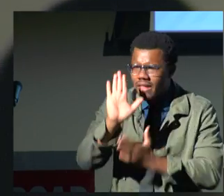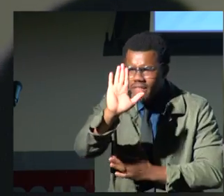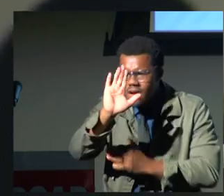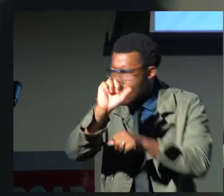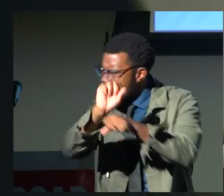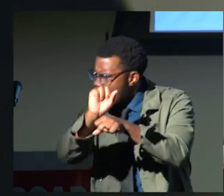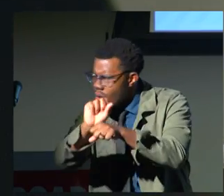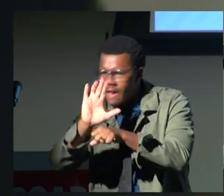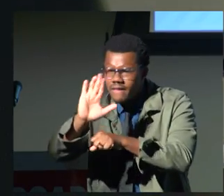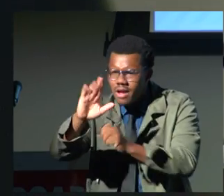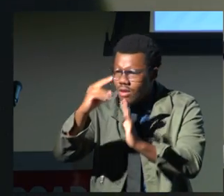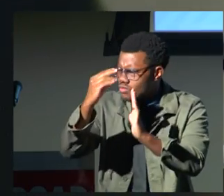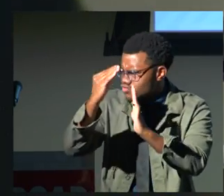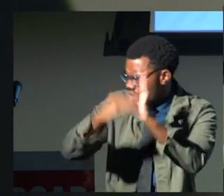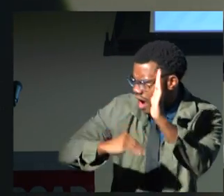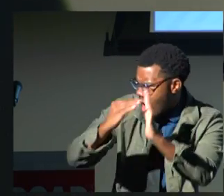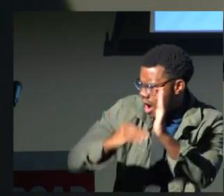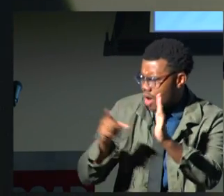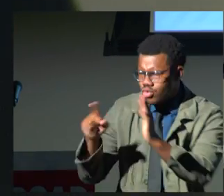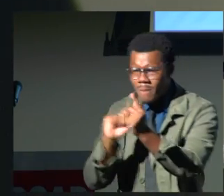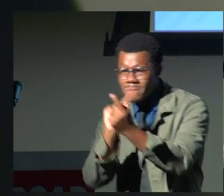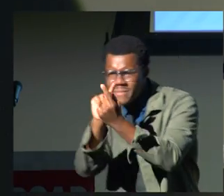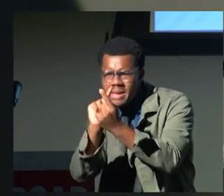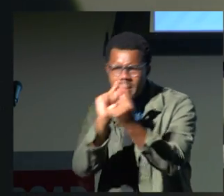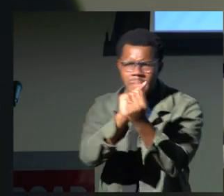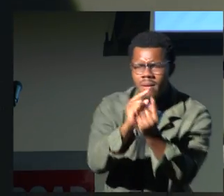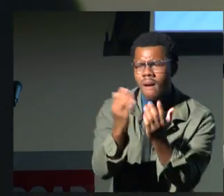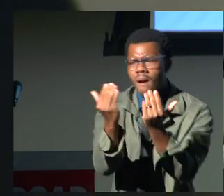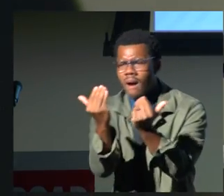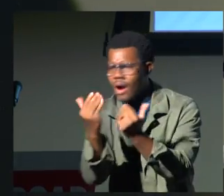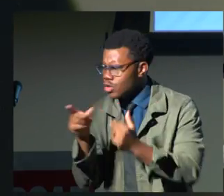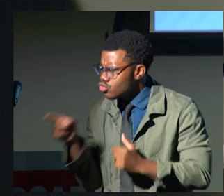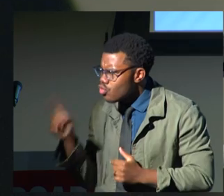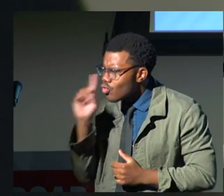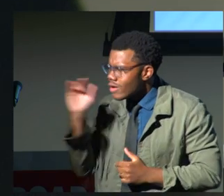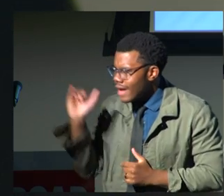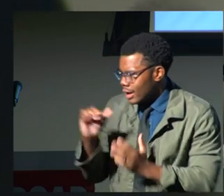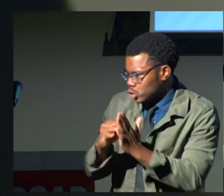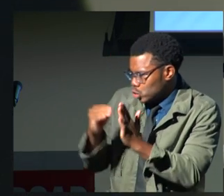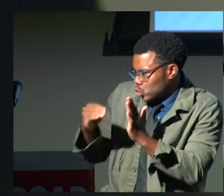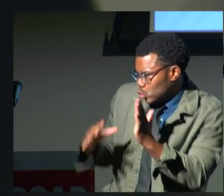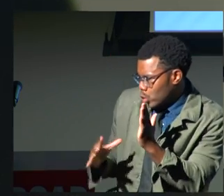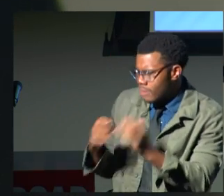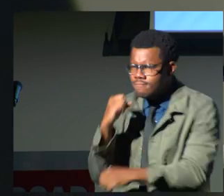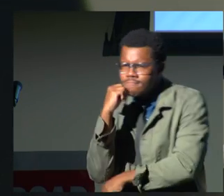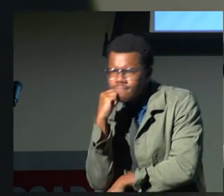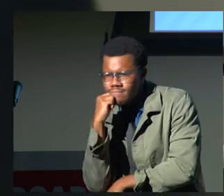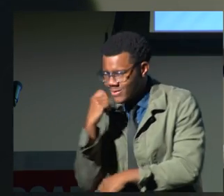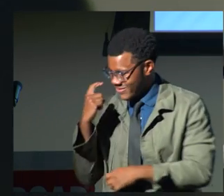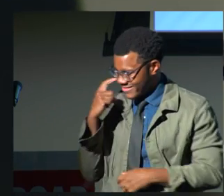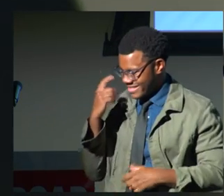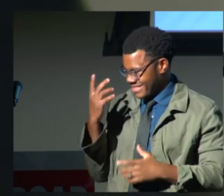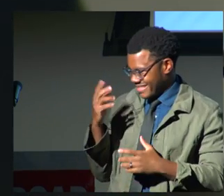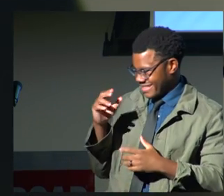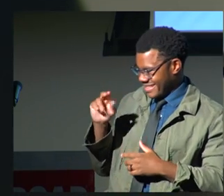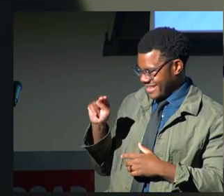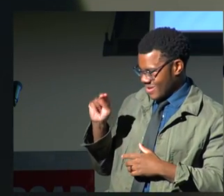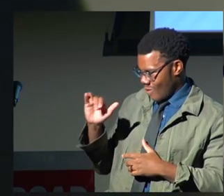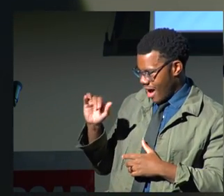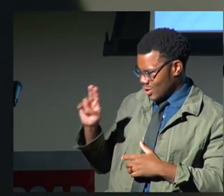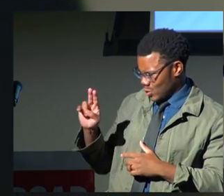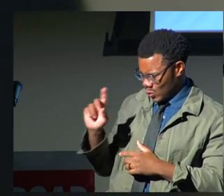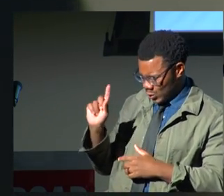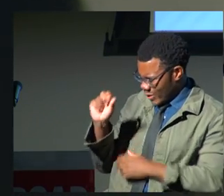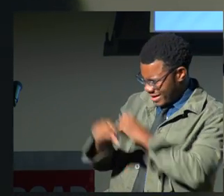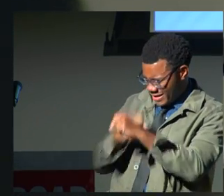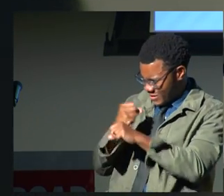them and it's really, you're a student, you're studying even now, you left NYU 20 years ago, mm-hmm. Do you know what I mean?